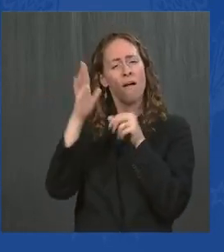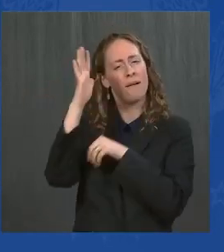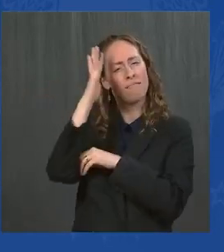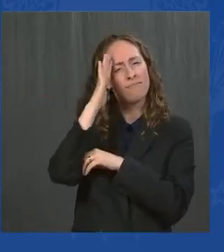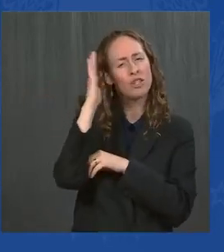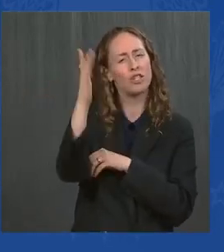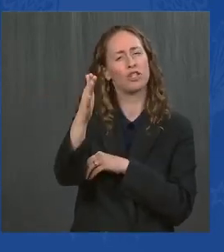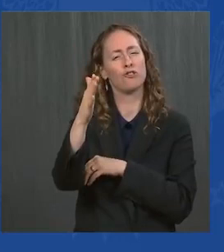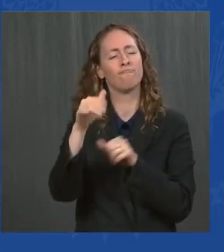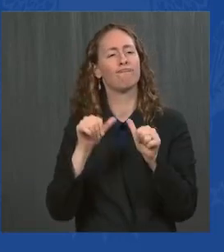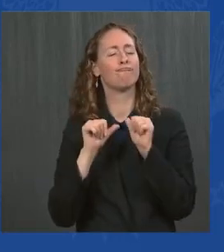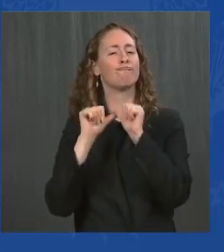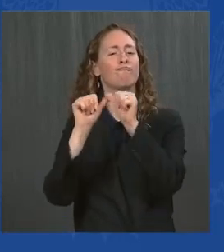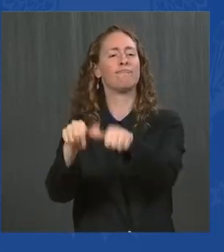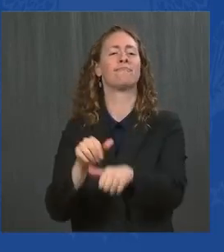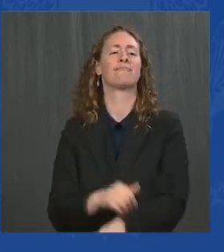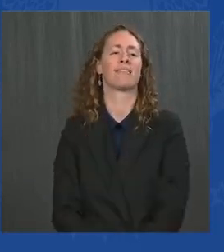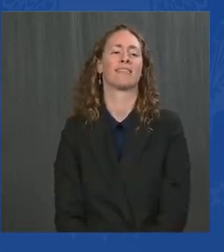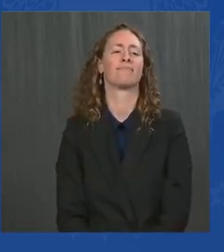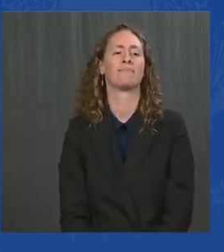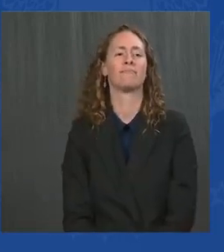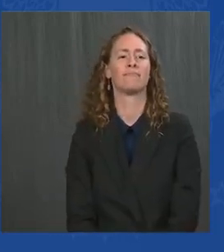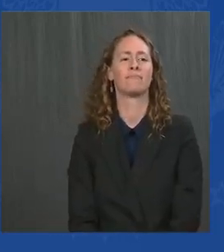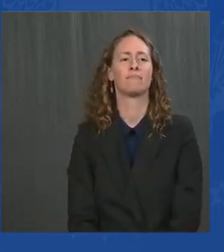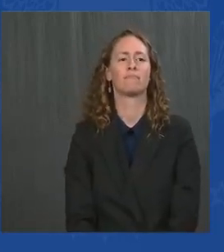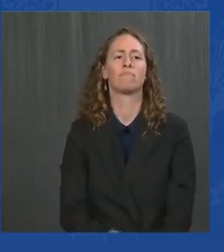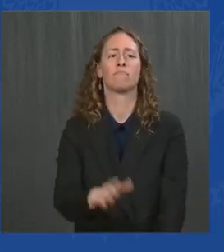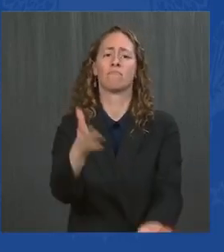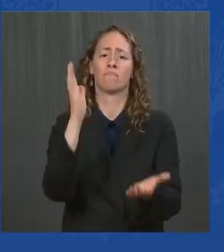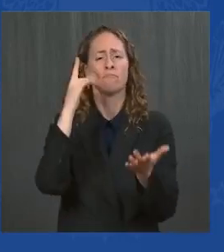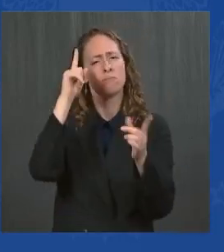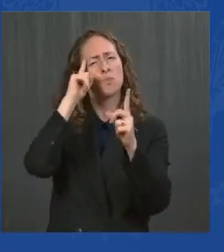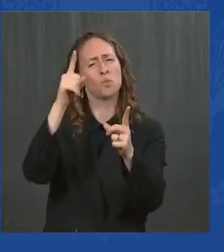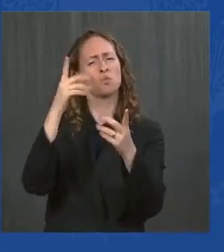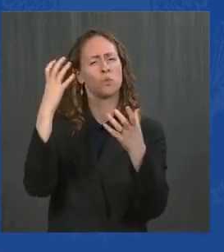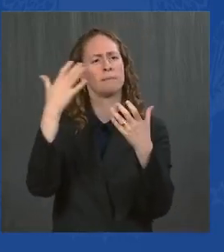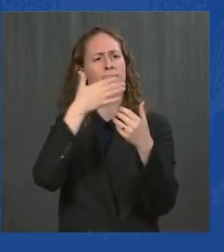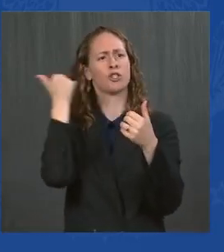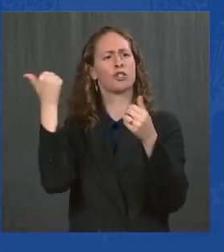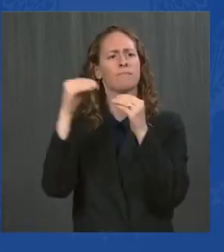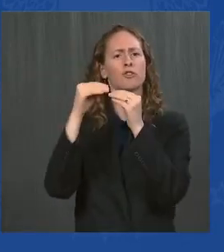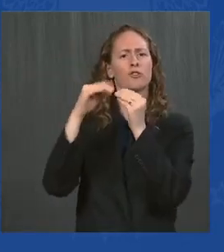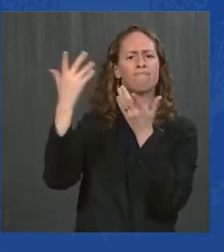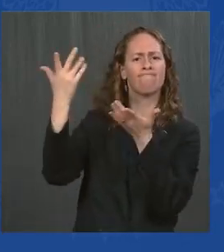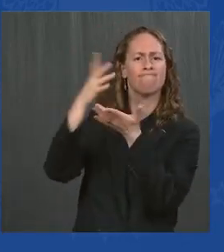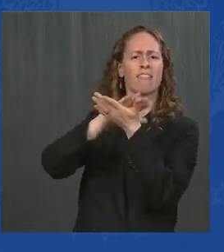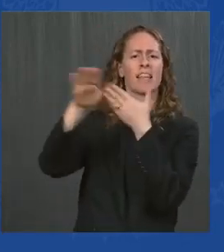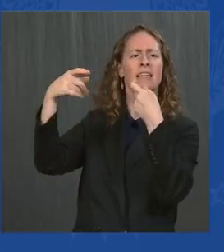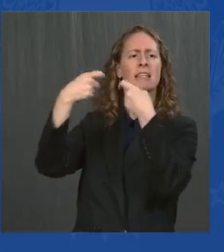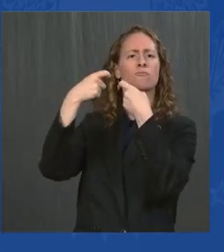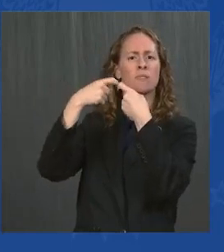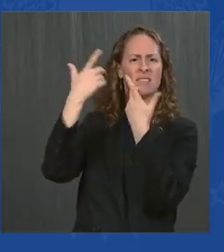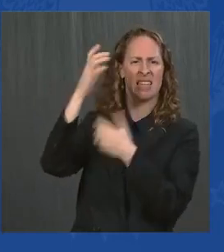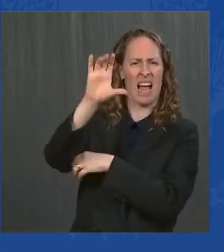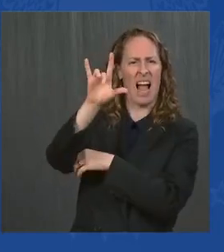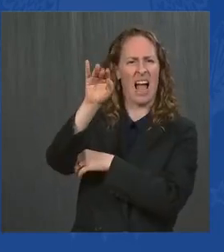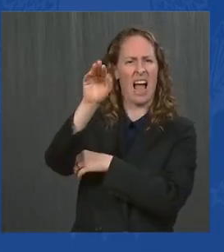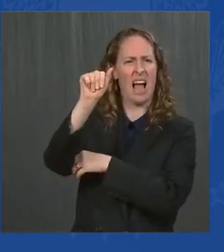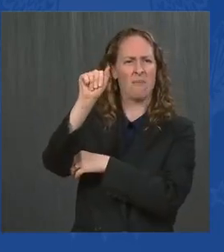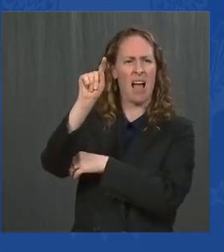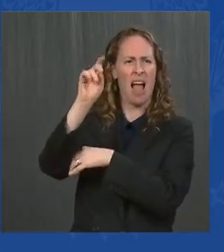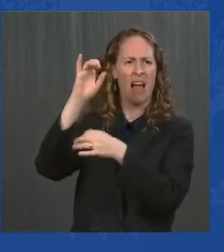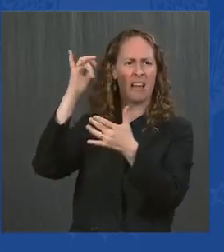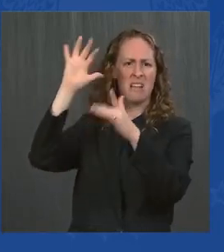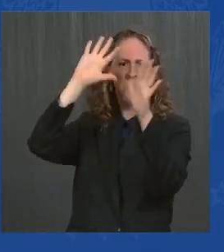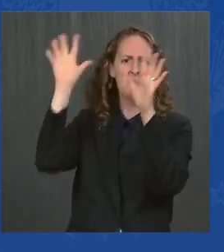building our clean energy future, creating, the experts point out, millions of jobs and building windmills and solar panels all around the